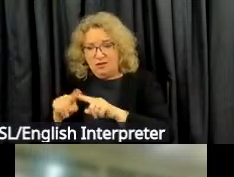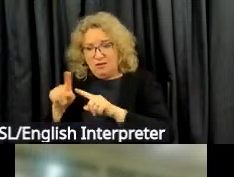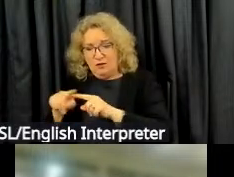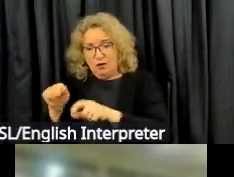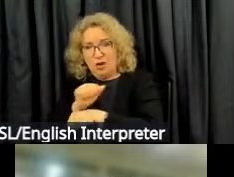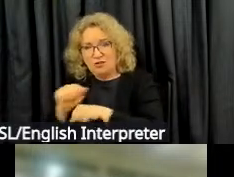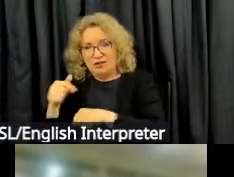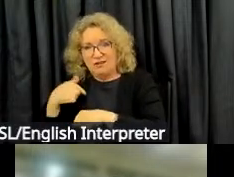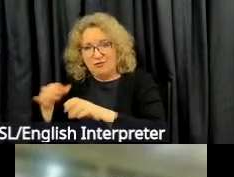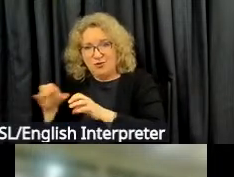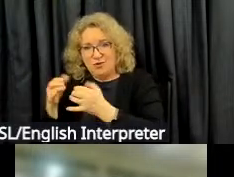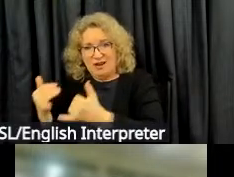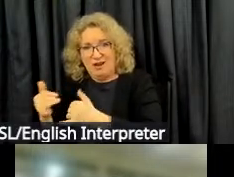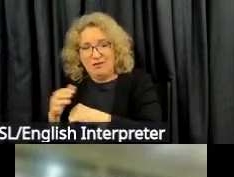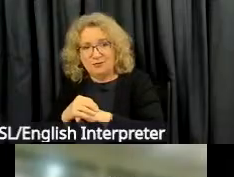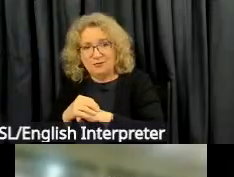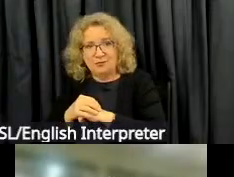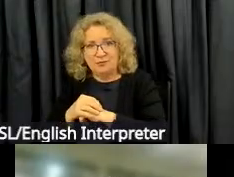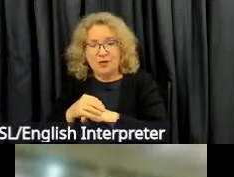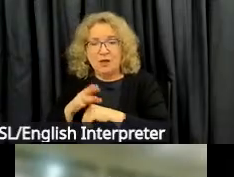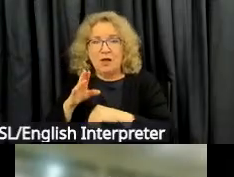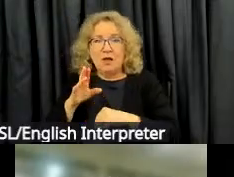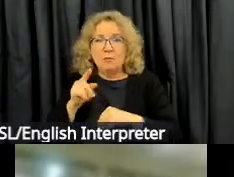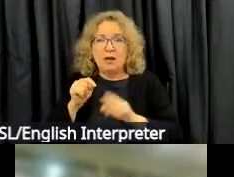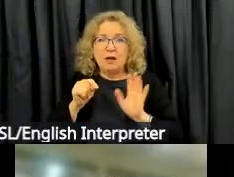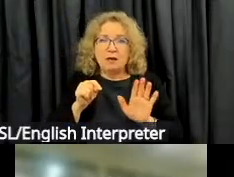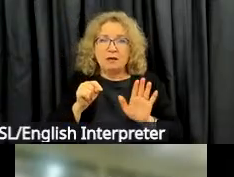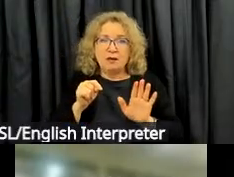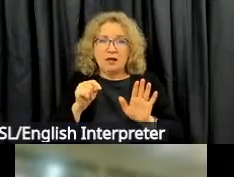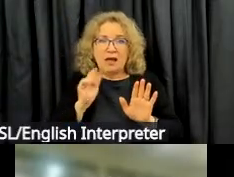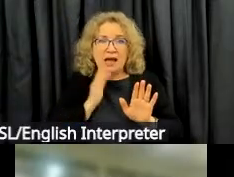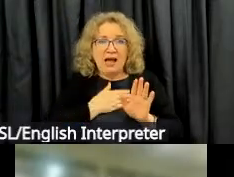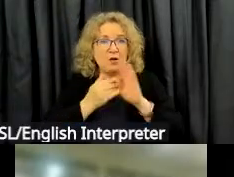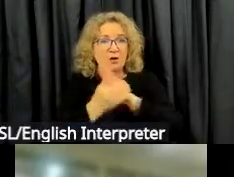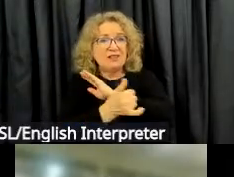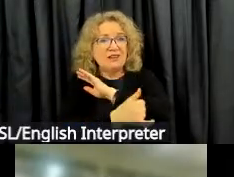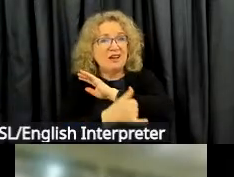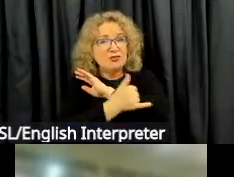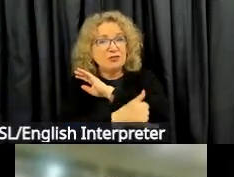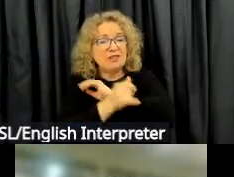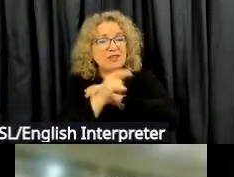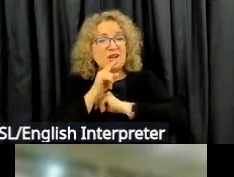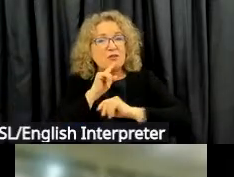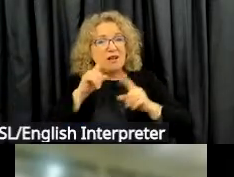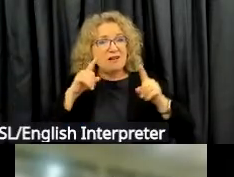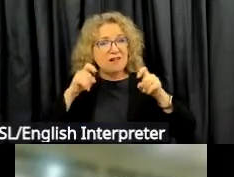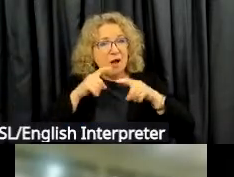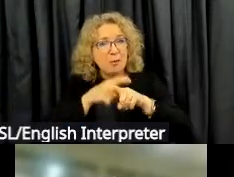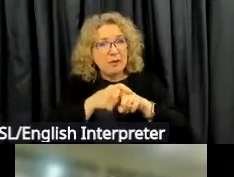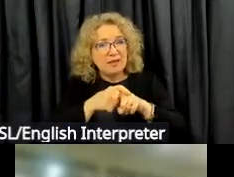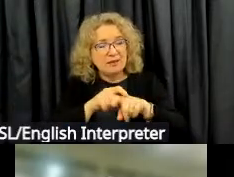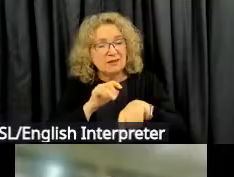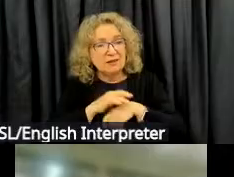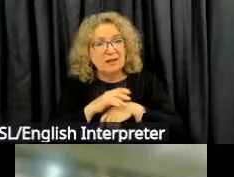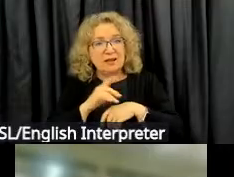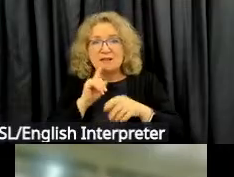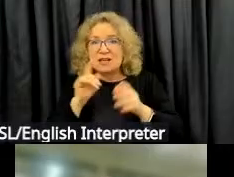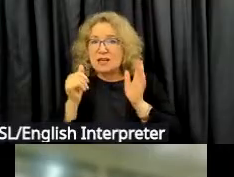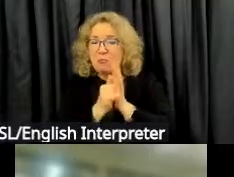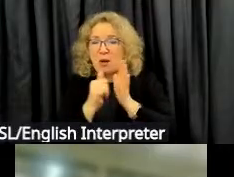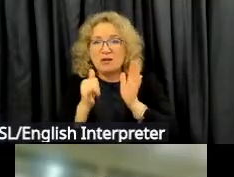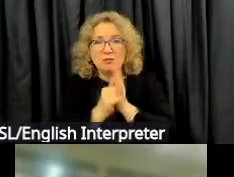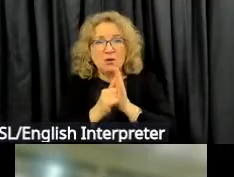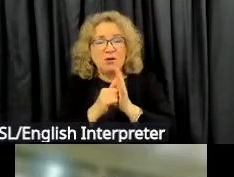in the complicated country, so probably impossible to bring 100% of people behind